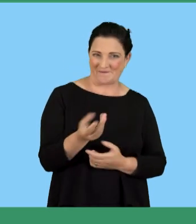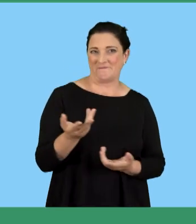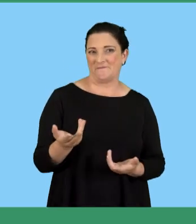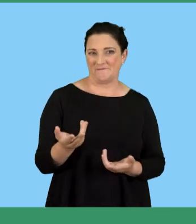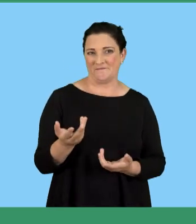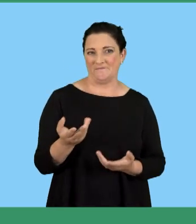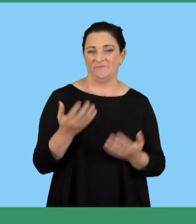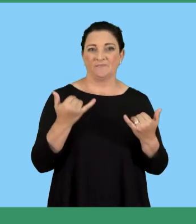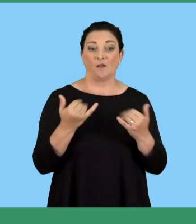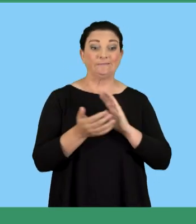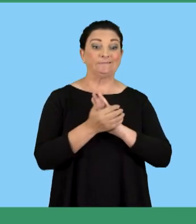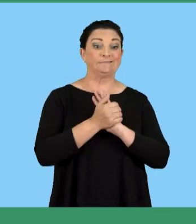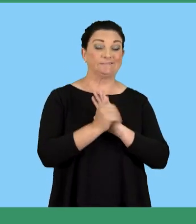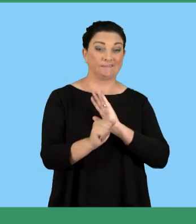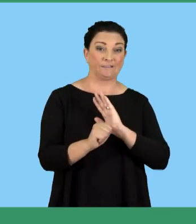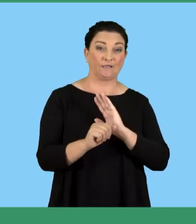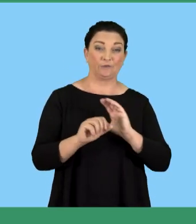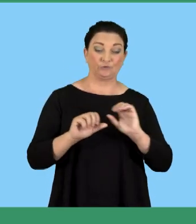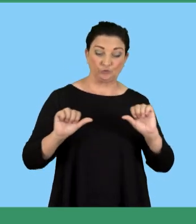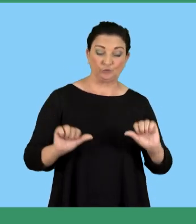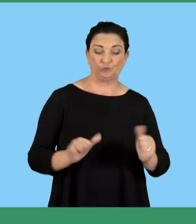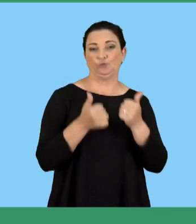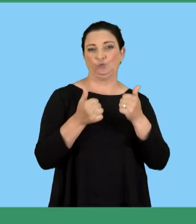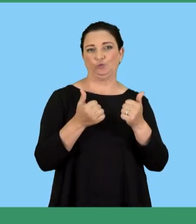attract employees, and